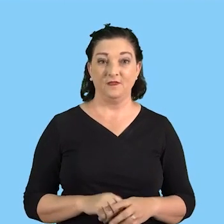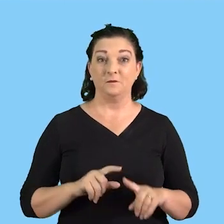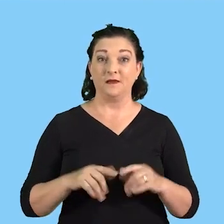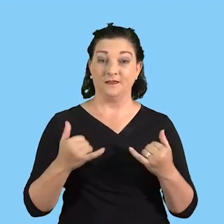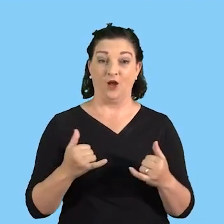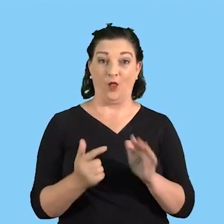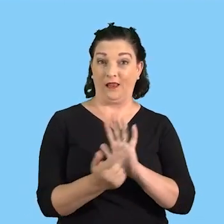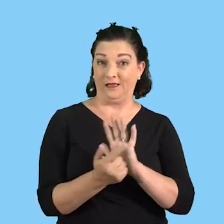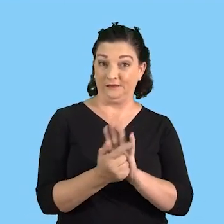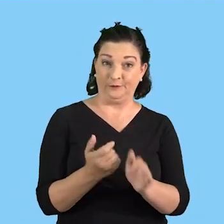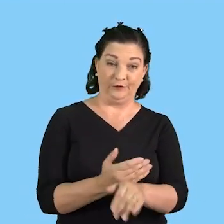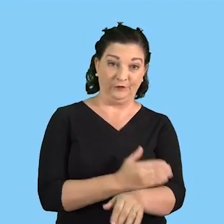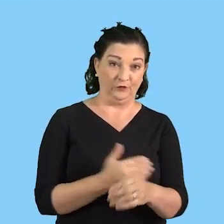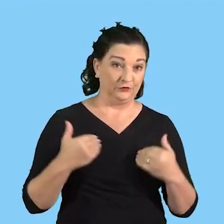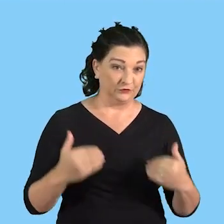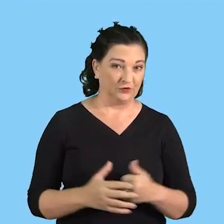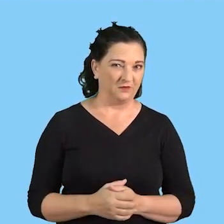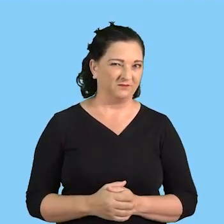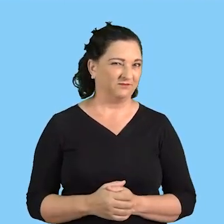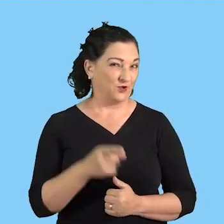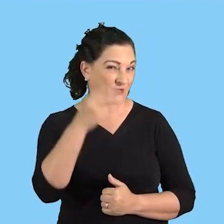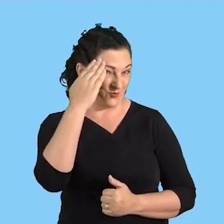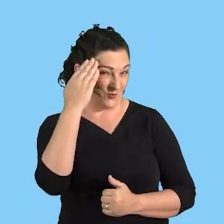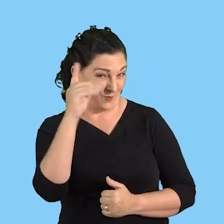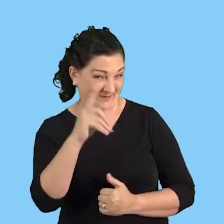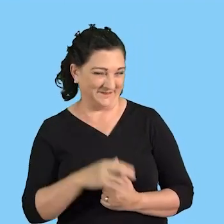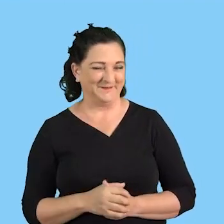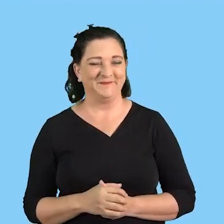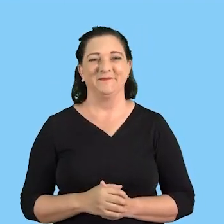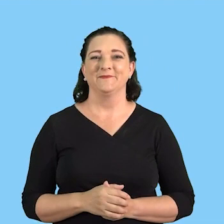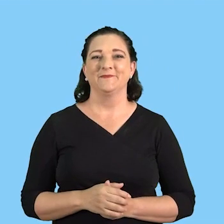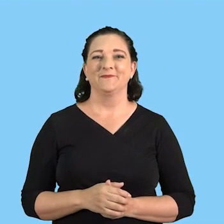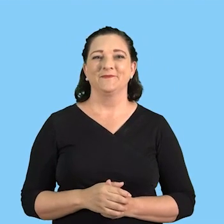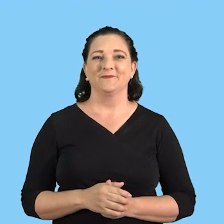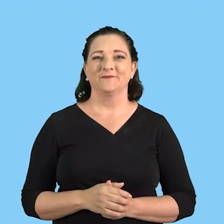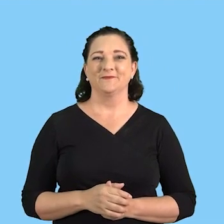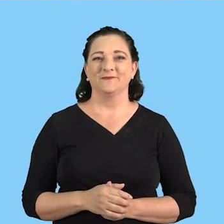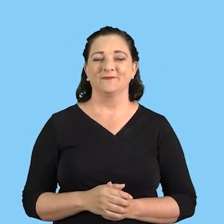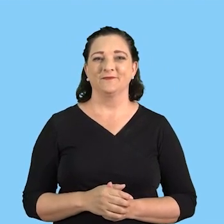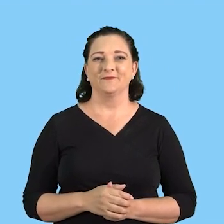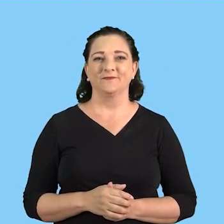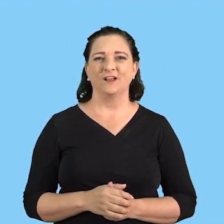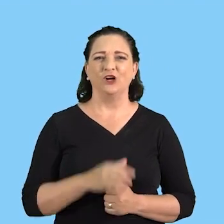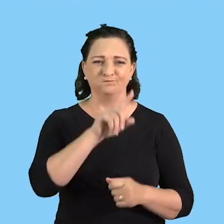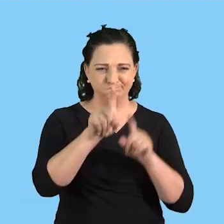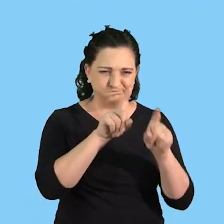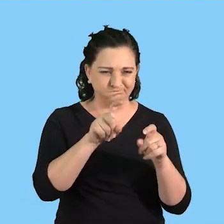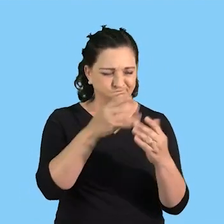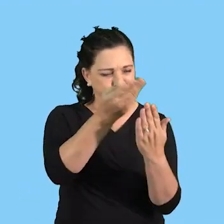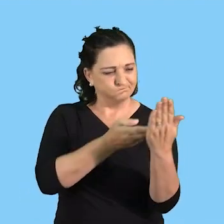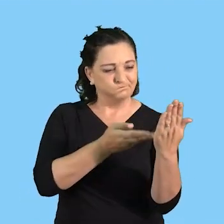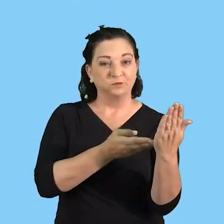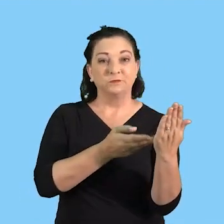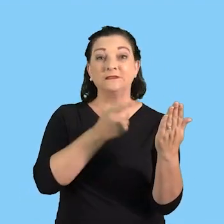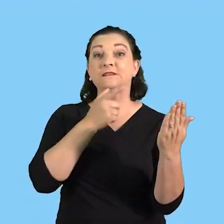the lesson, let's start with our Did You Know for the day. It is said that a survey